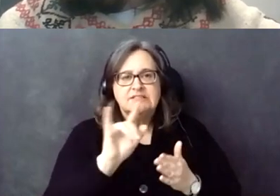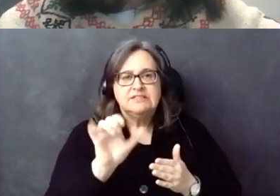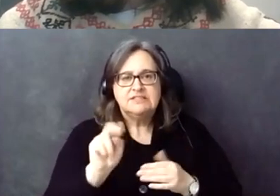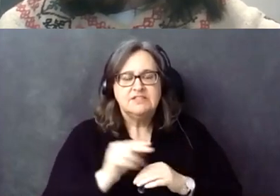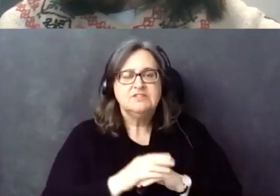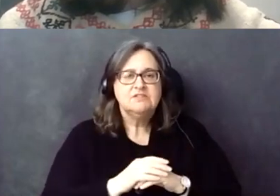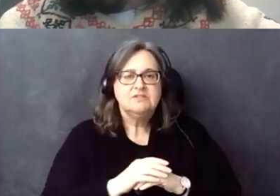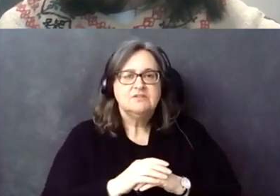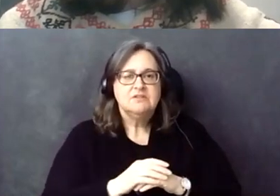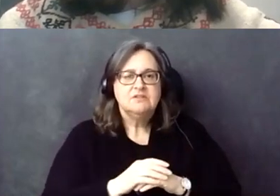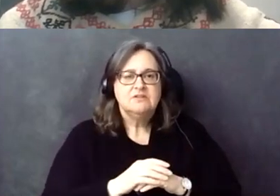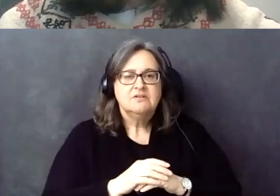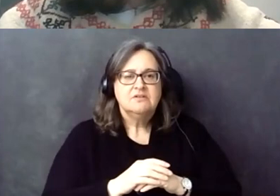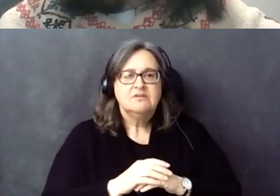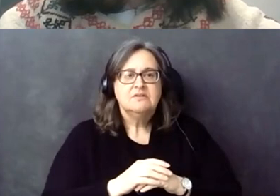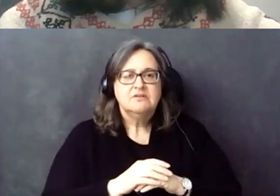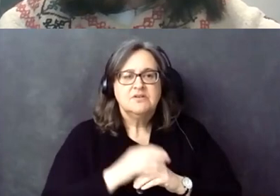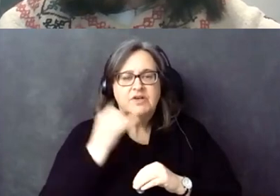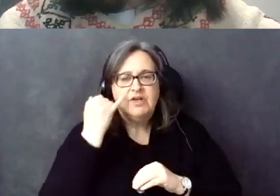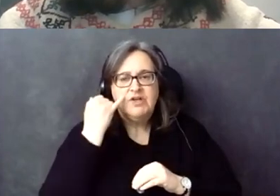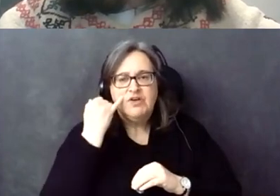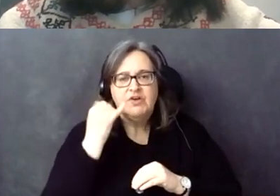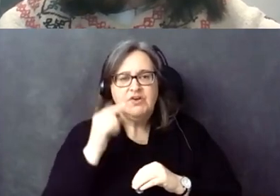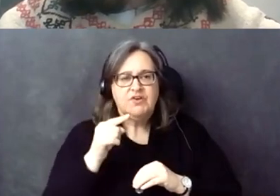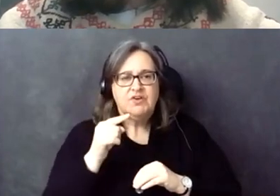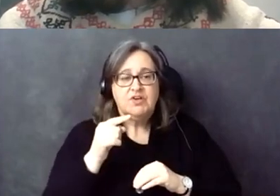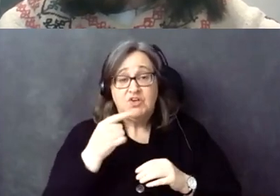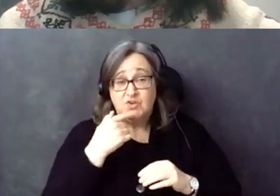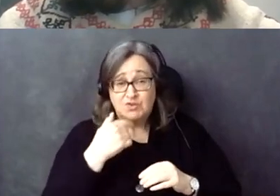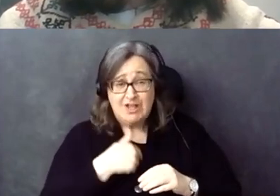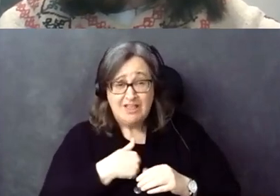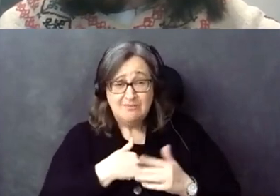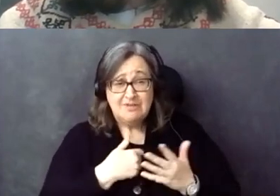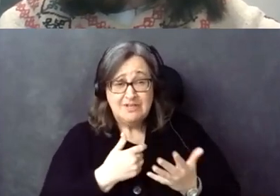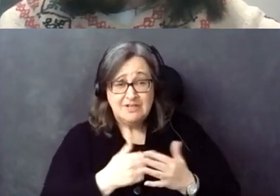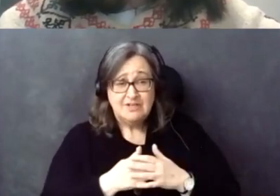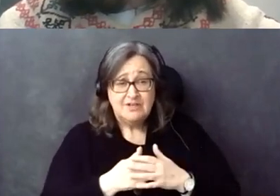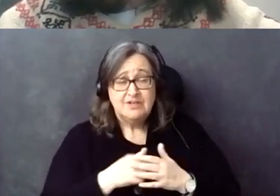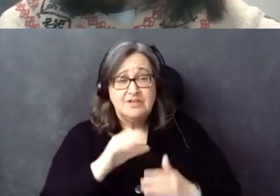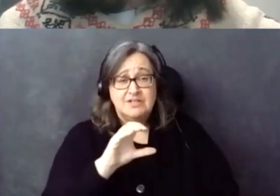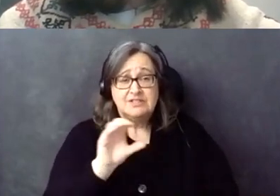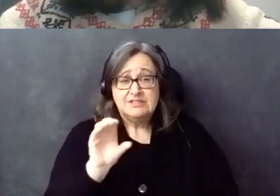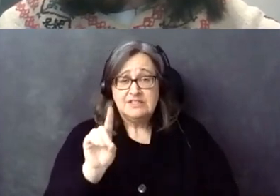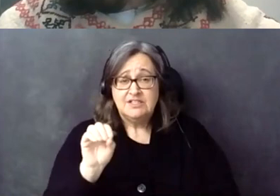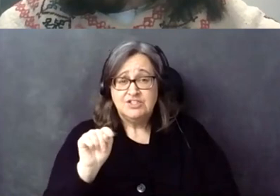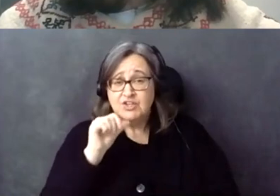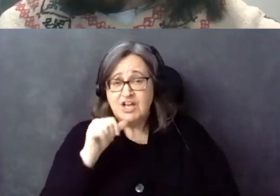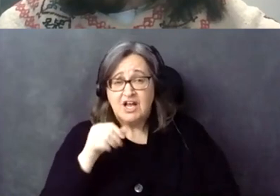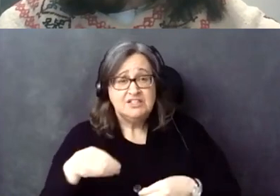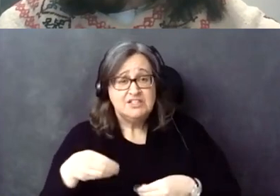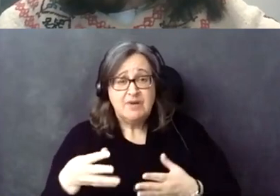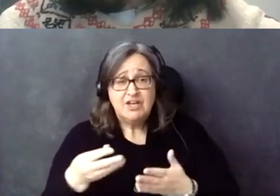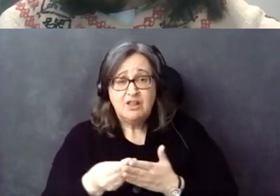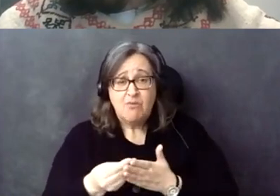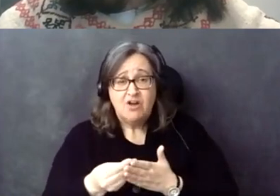so, if you all are telling me that CDOT isn't spending the monies the way they should, then I